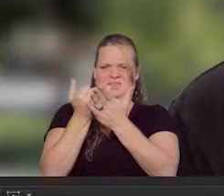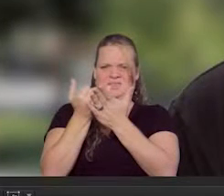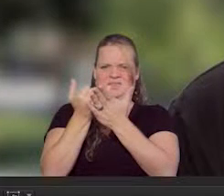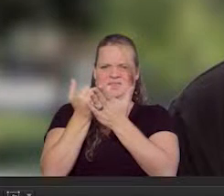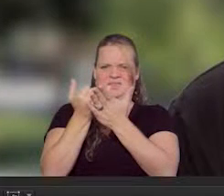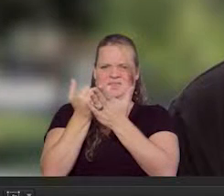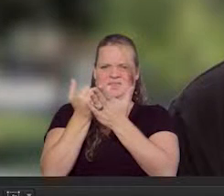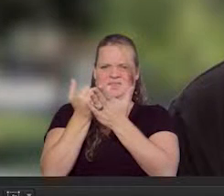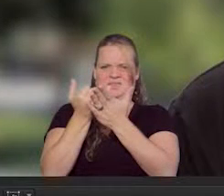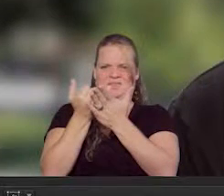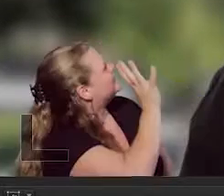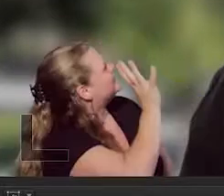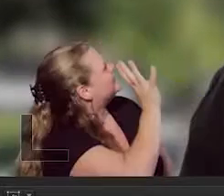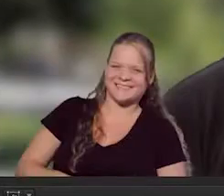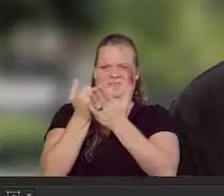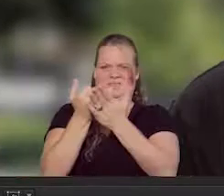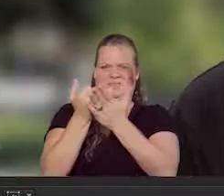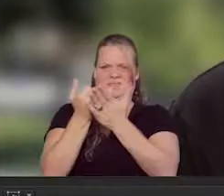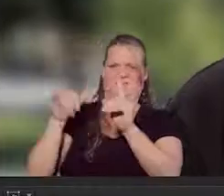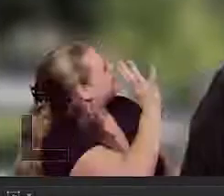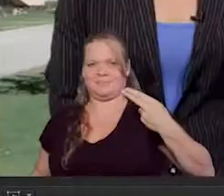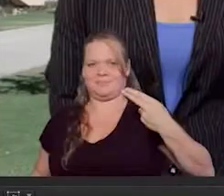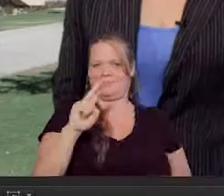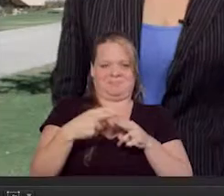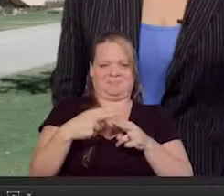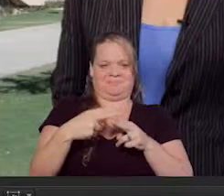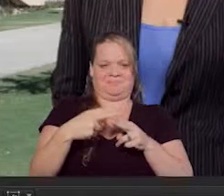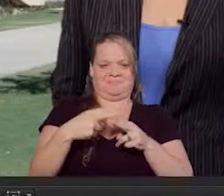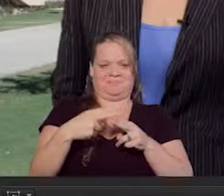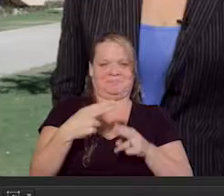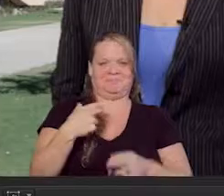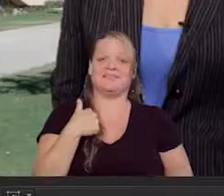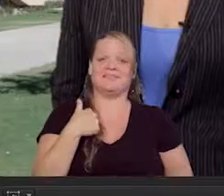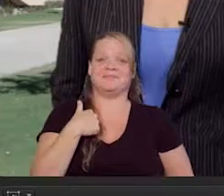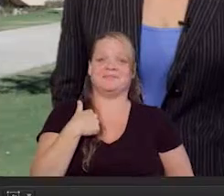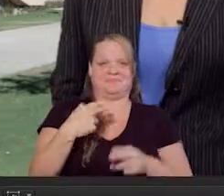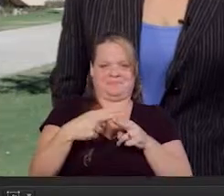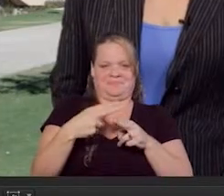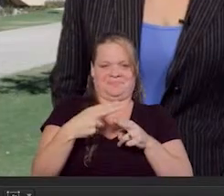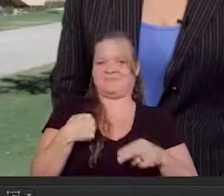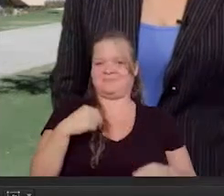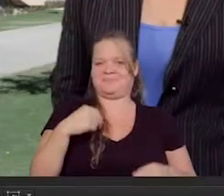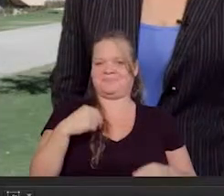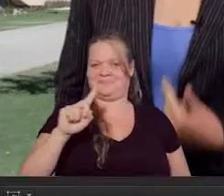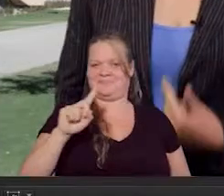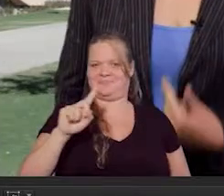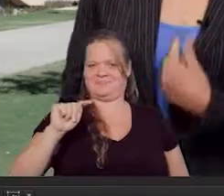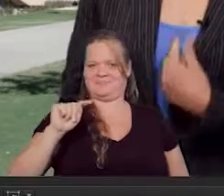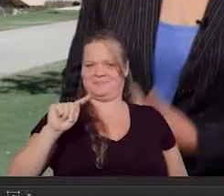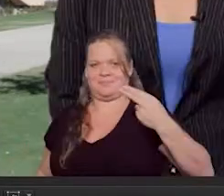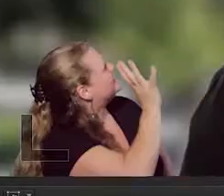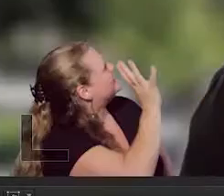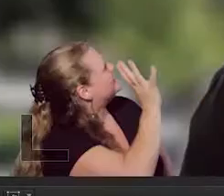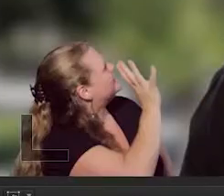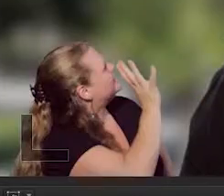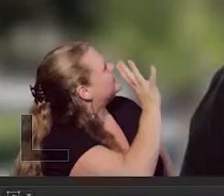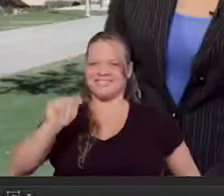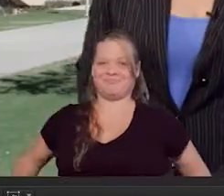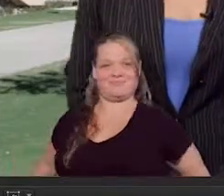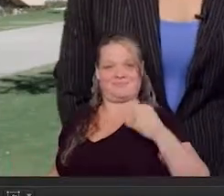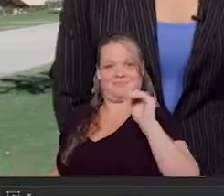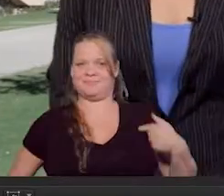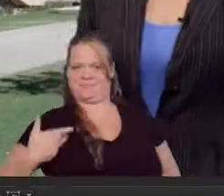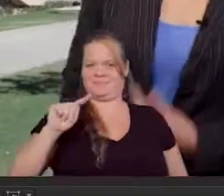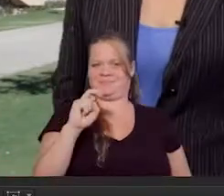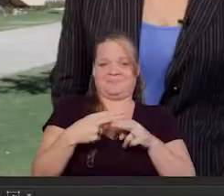So here we're back. And we've got Craig Polanowski in the recording studio with us. Oh, nope, he's out. He's out to All right, lunch. he's out for lunch. All right, so